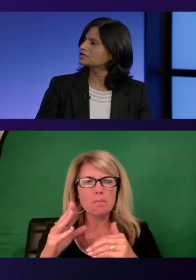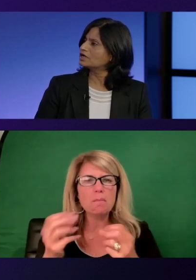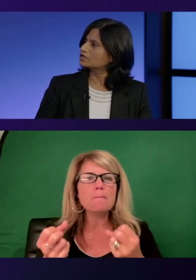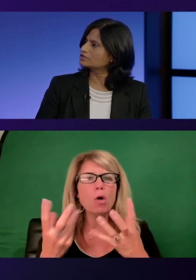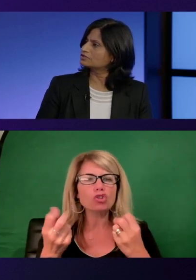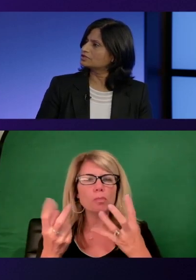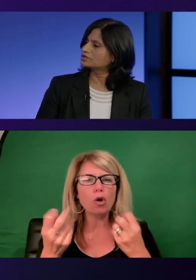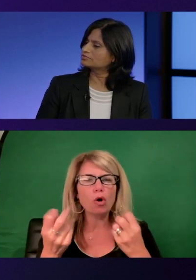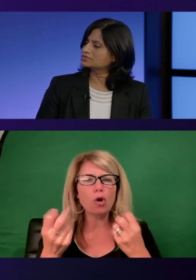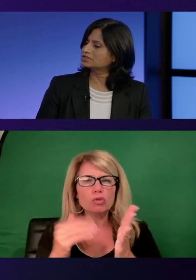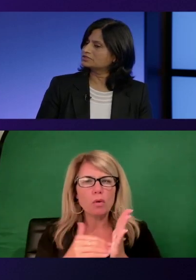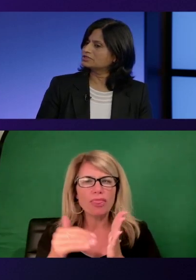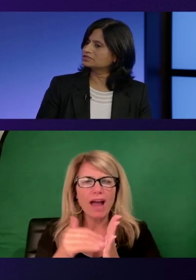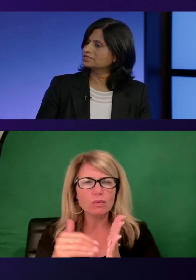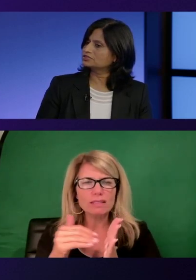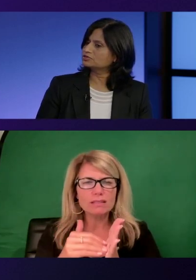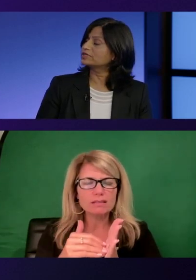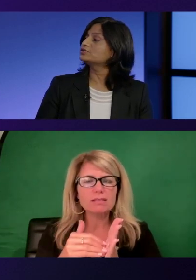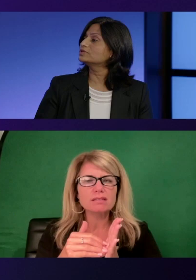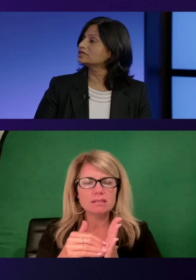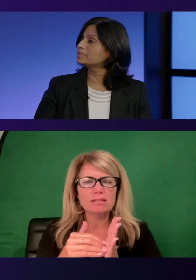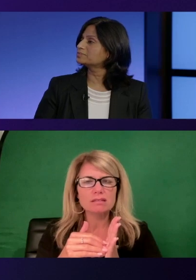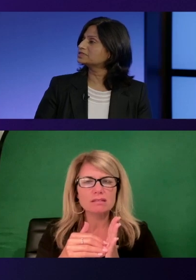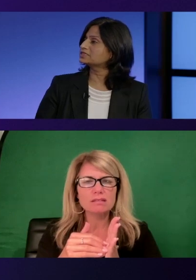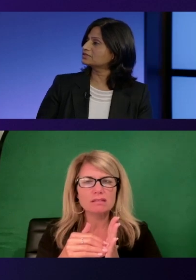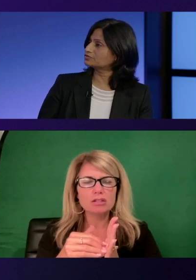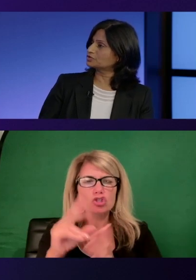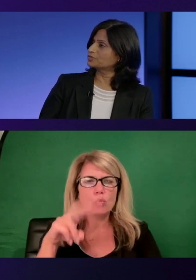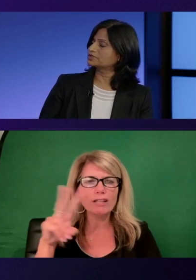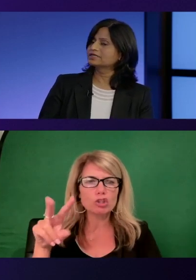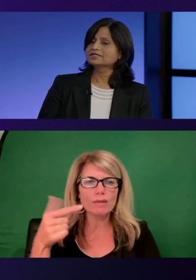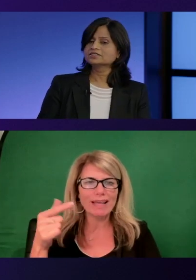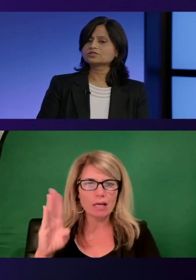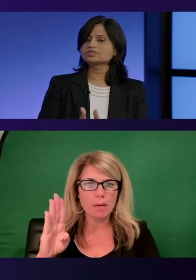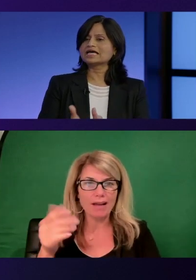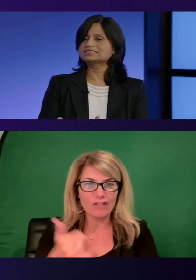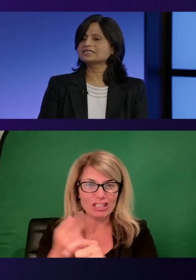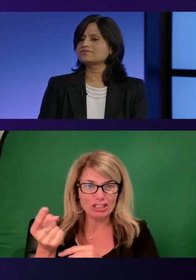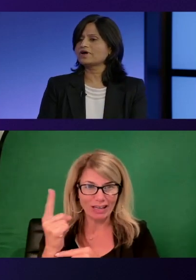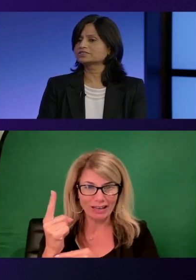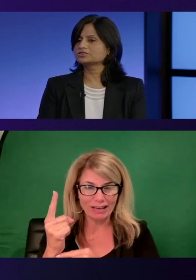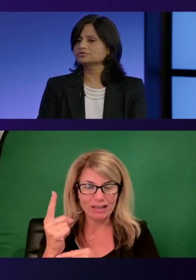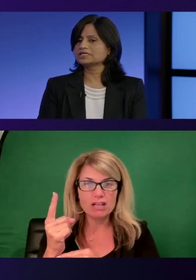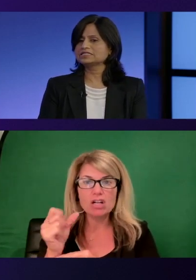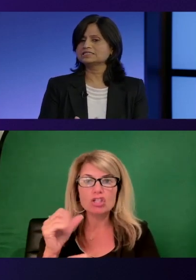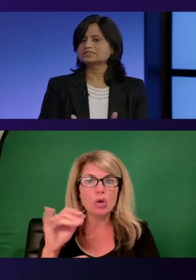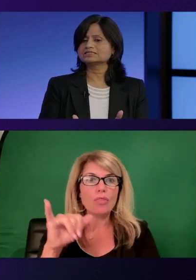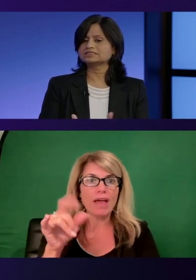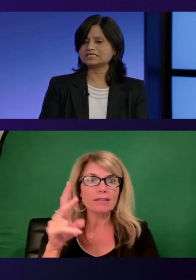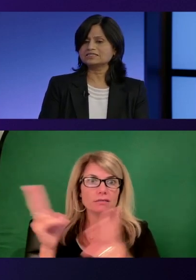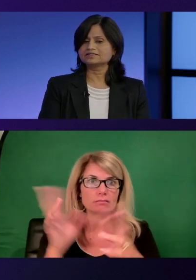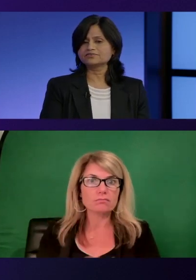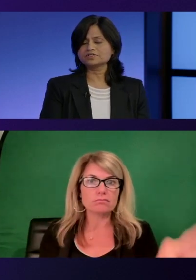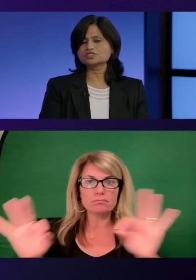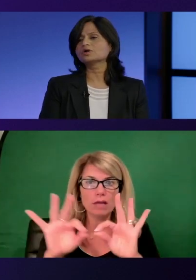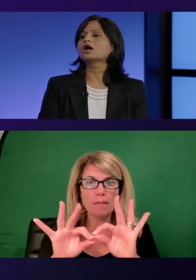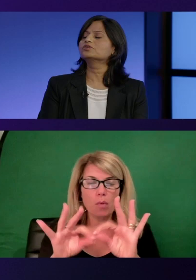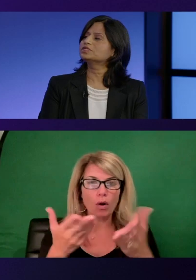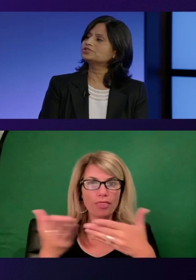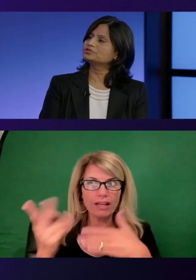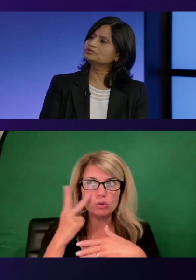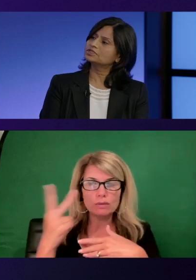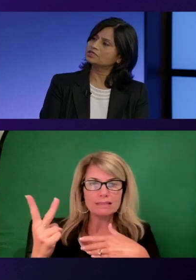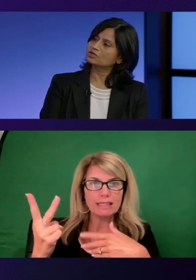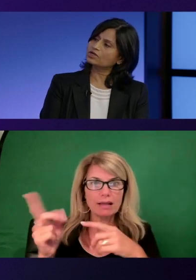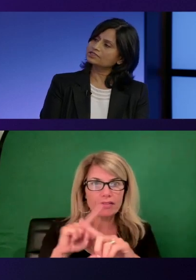of the 22 gigabyte per second of throughput. So that's a key factor to really see the difference. How do